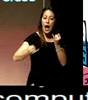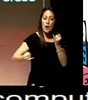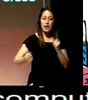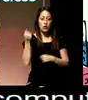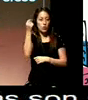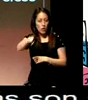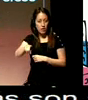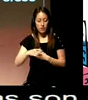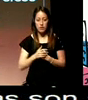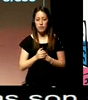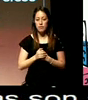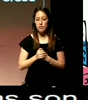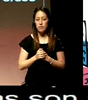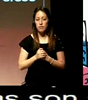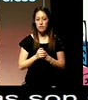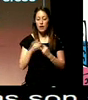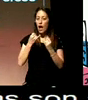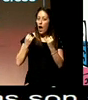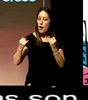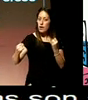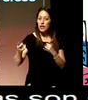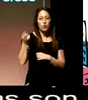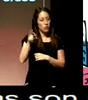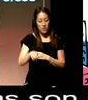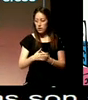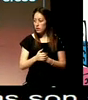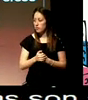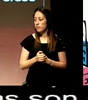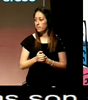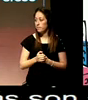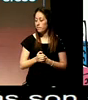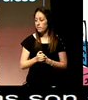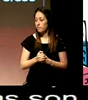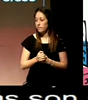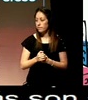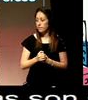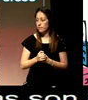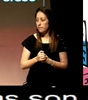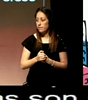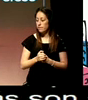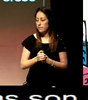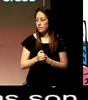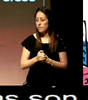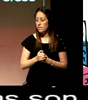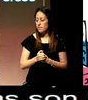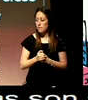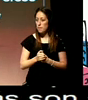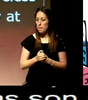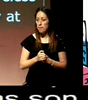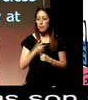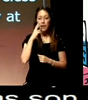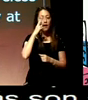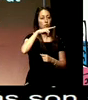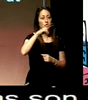The Cisa-Monet system, secure and safe mobility network at the Museo dell'Opera in